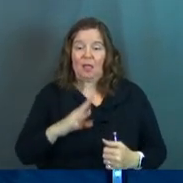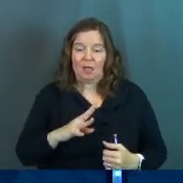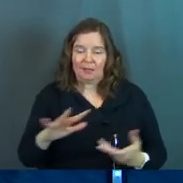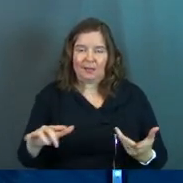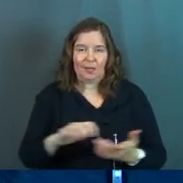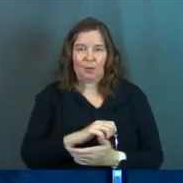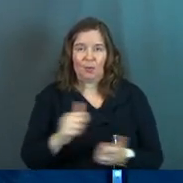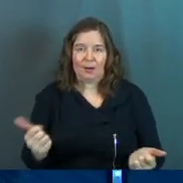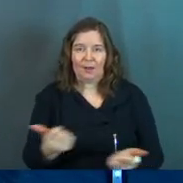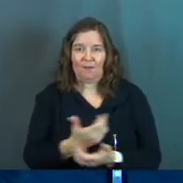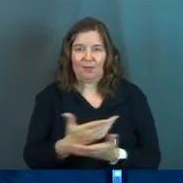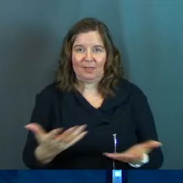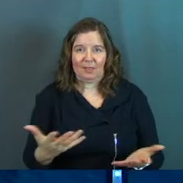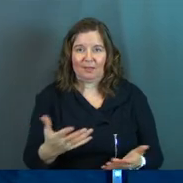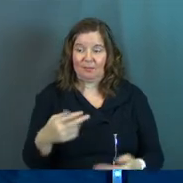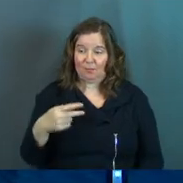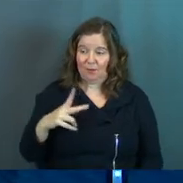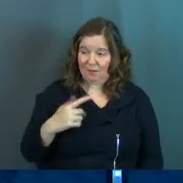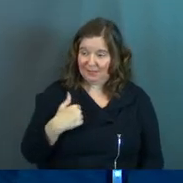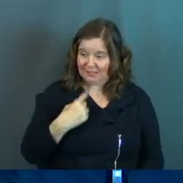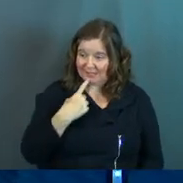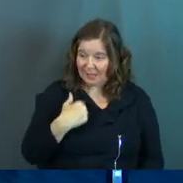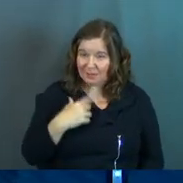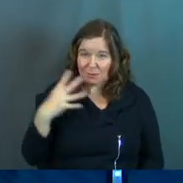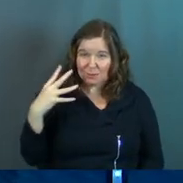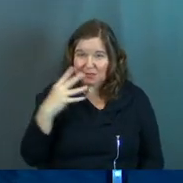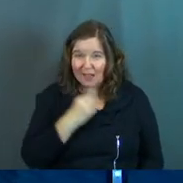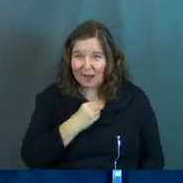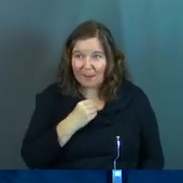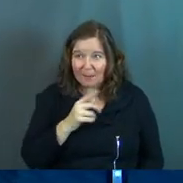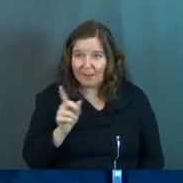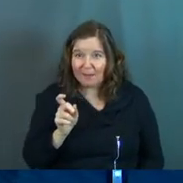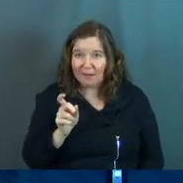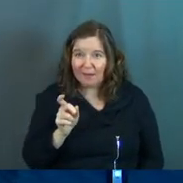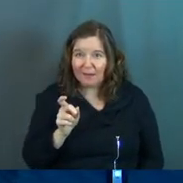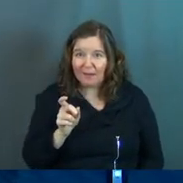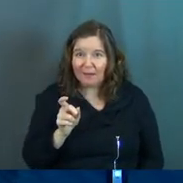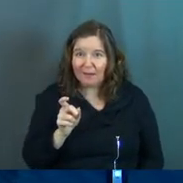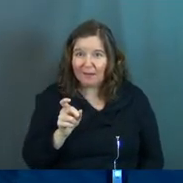everything. Did Proverbs just tell me to shut up?